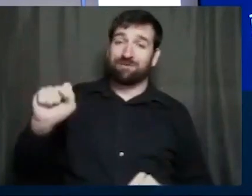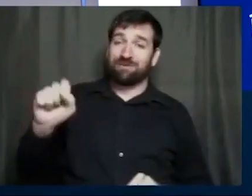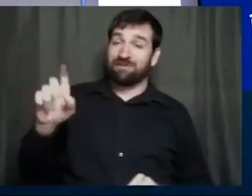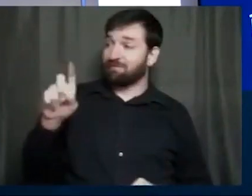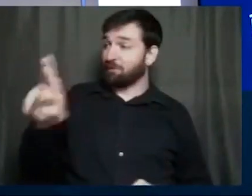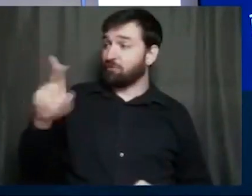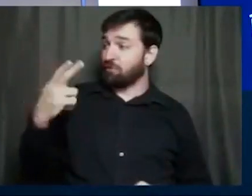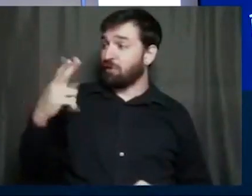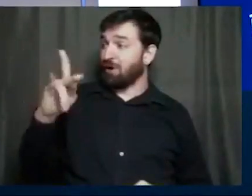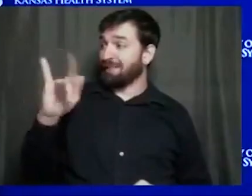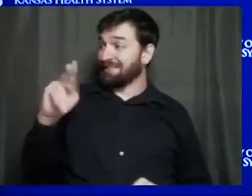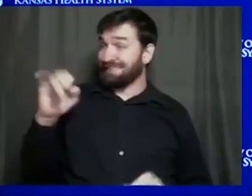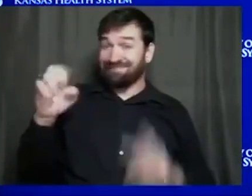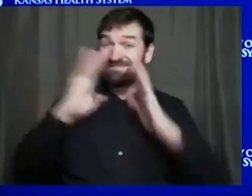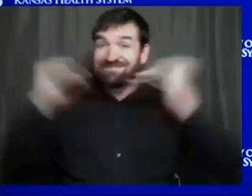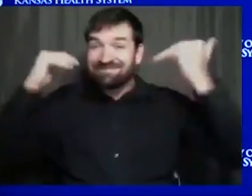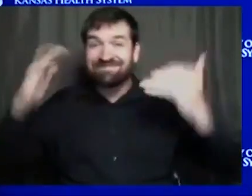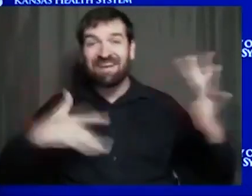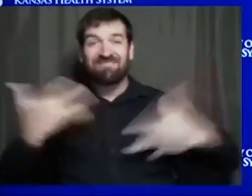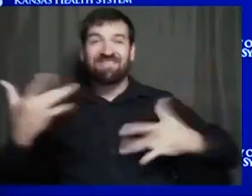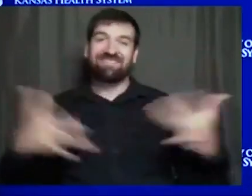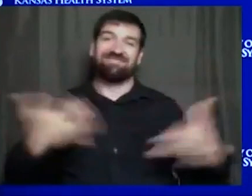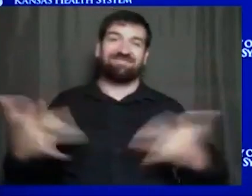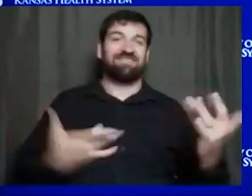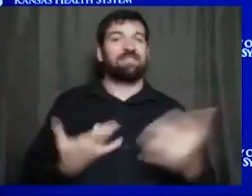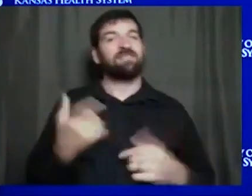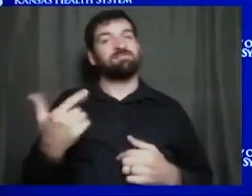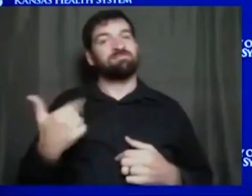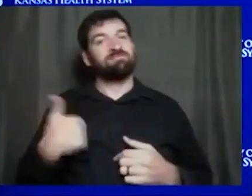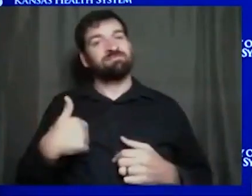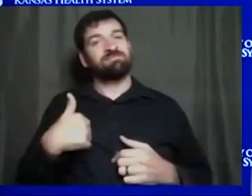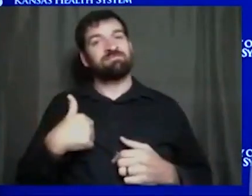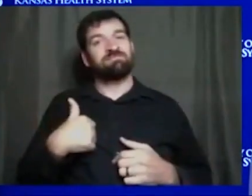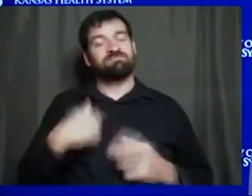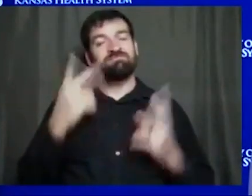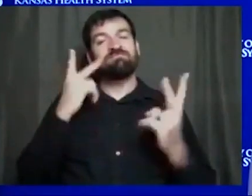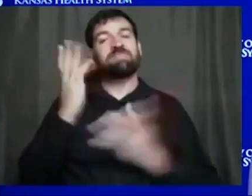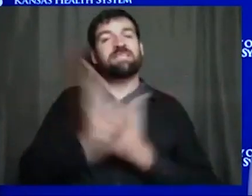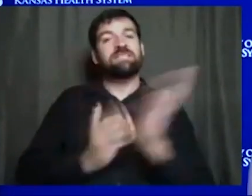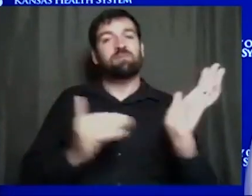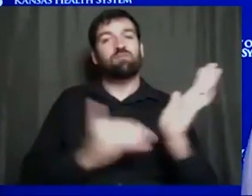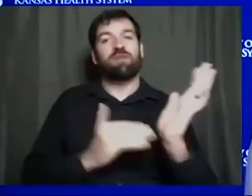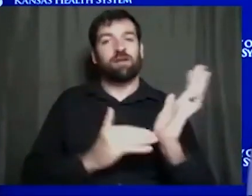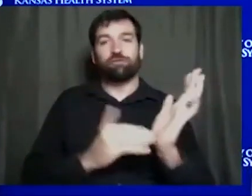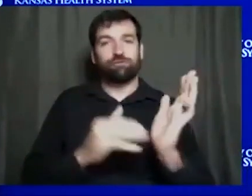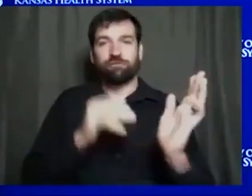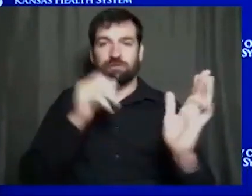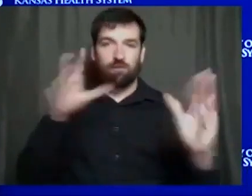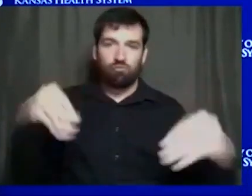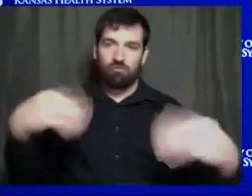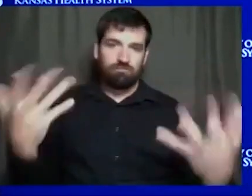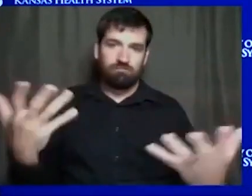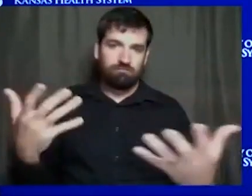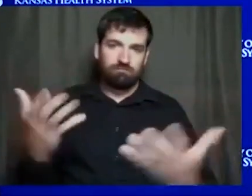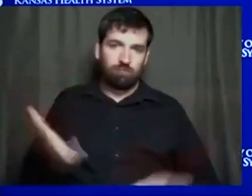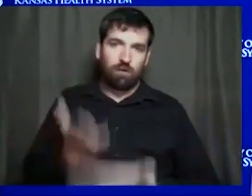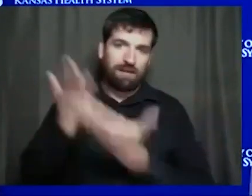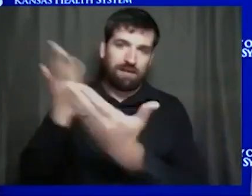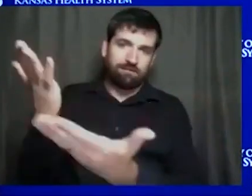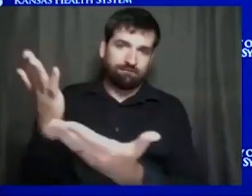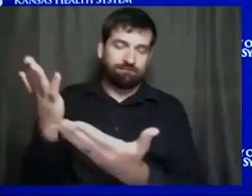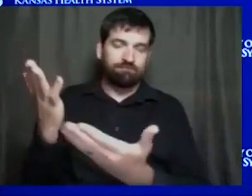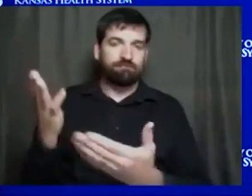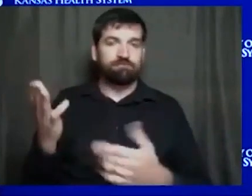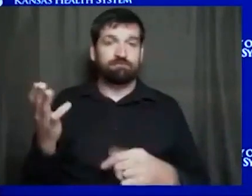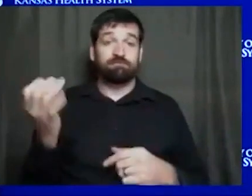very excited. I think we've heard some providers that aren't recommending it or physicians that aren't recommending. I think in those cases where there are physicians